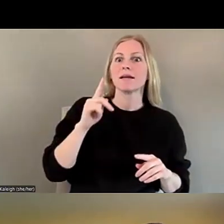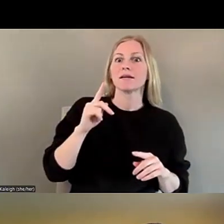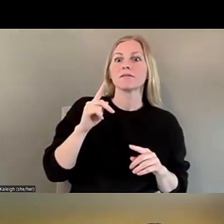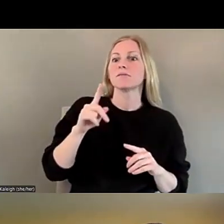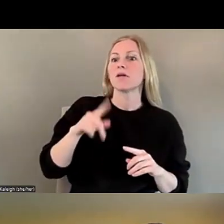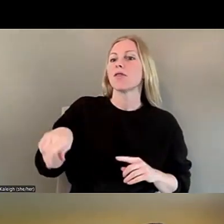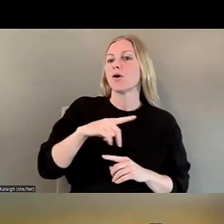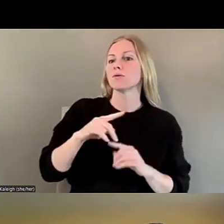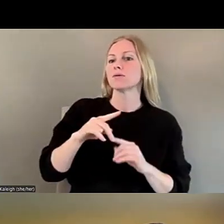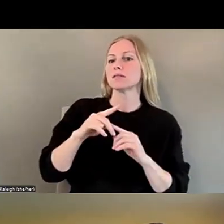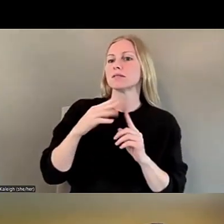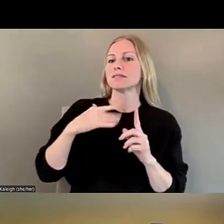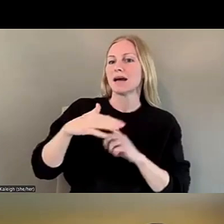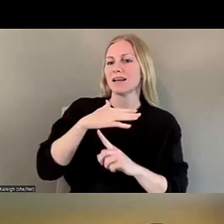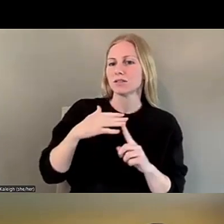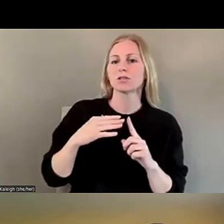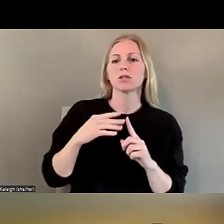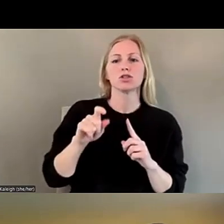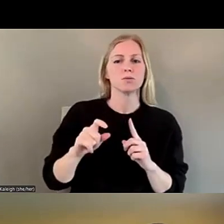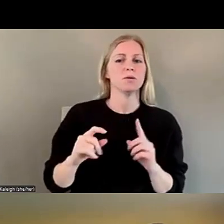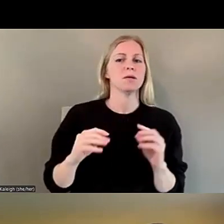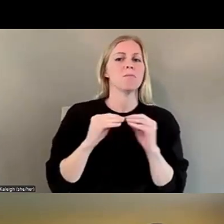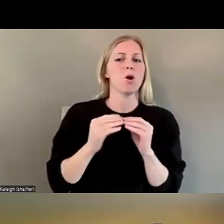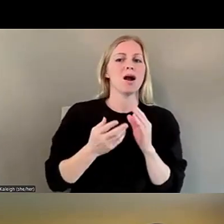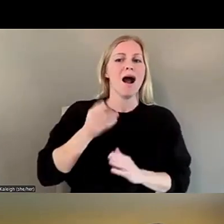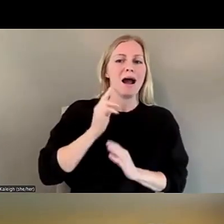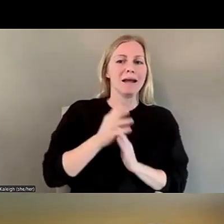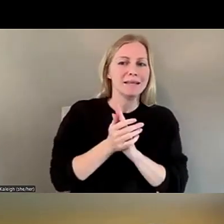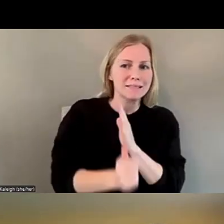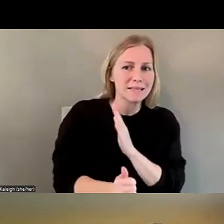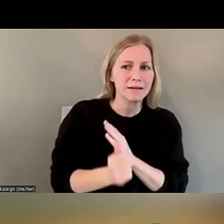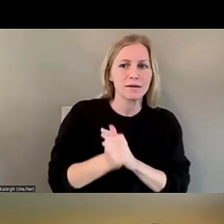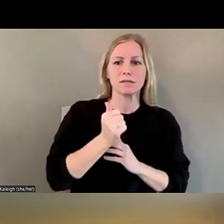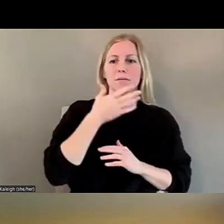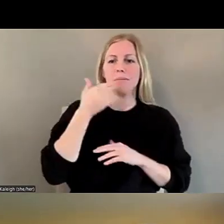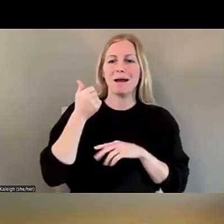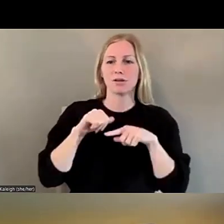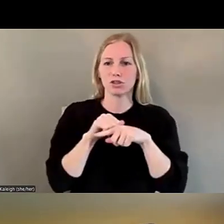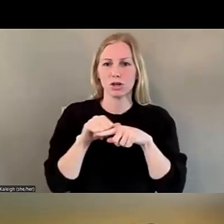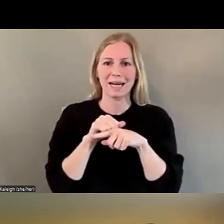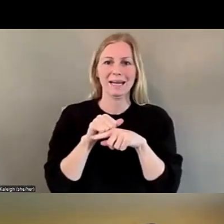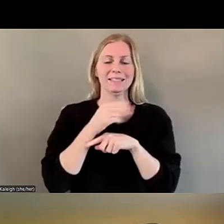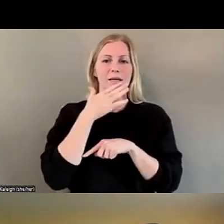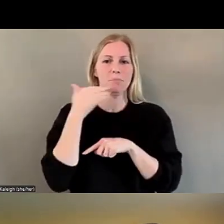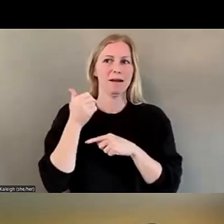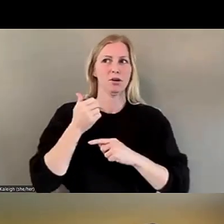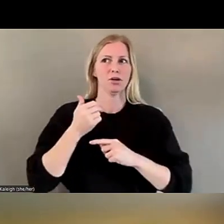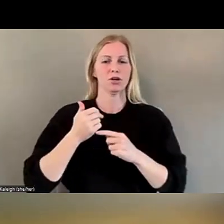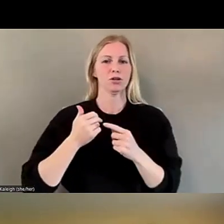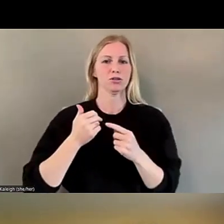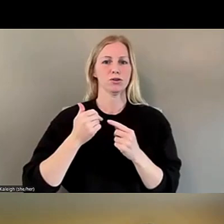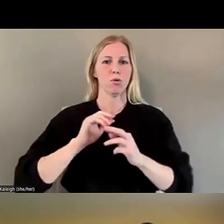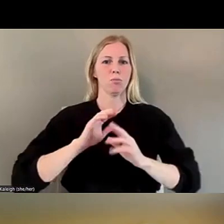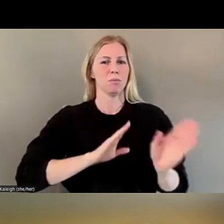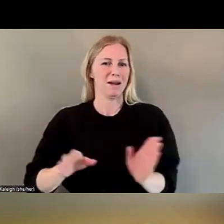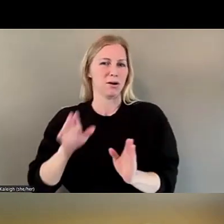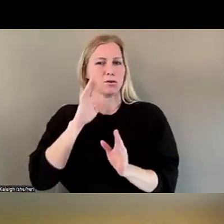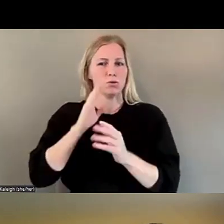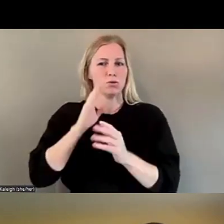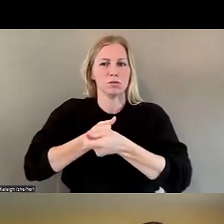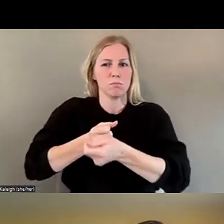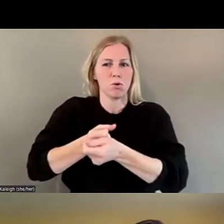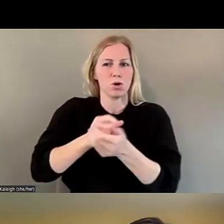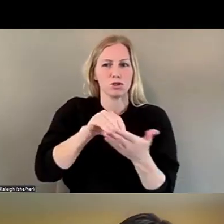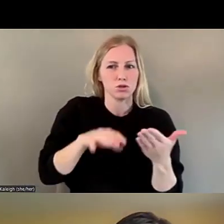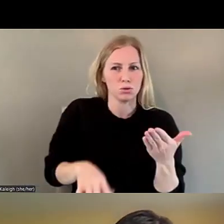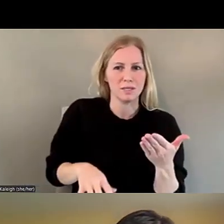highly skilled, more highly trained, and better equipped to support students with these needs, and should utilize and rely upon these,